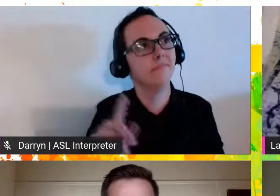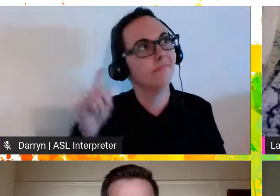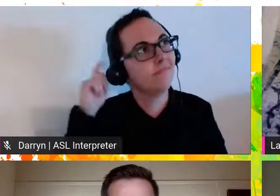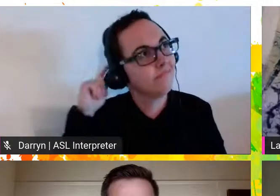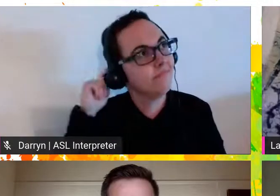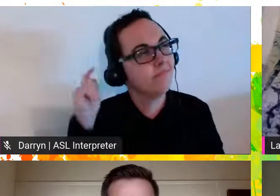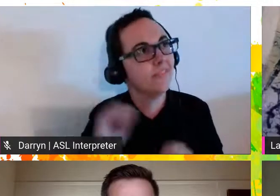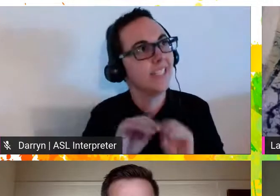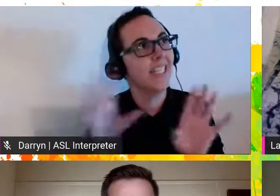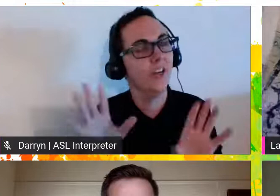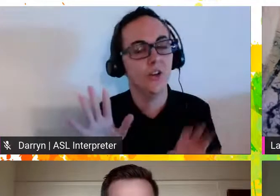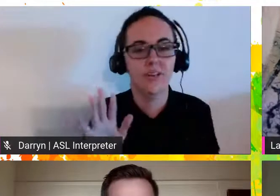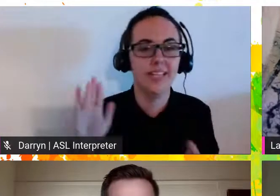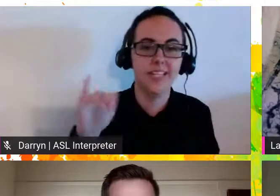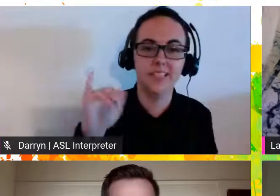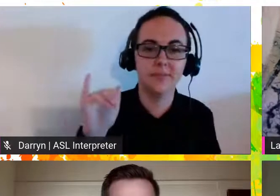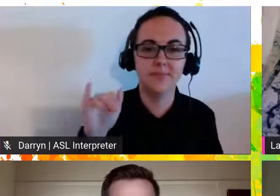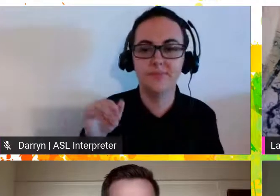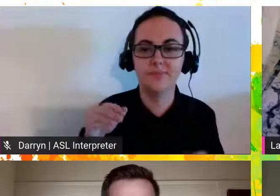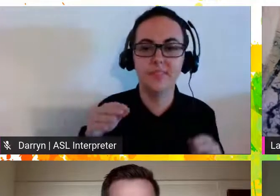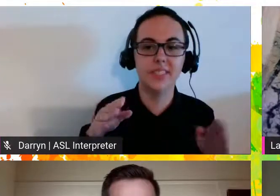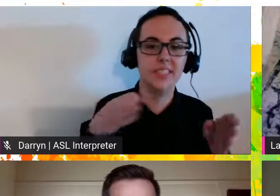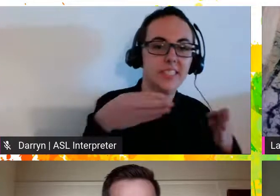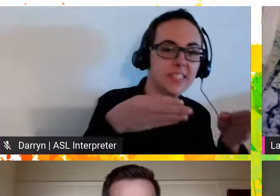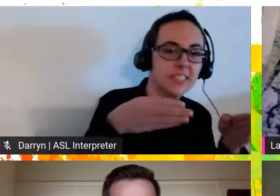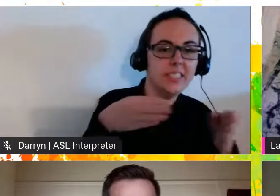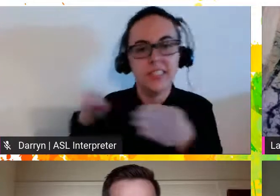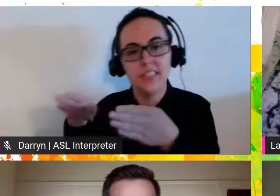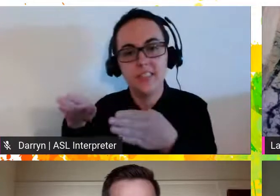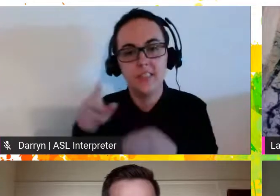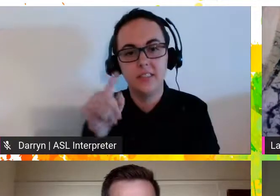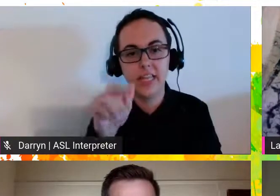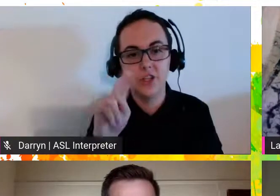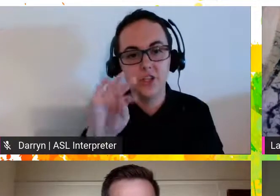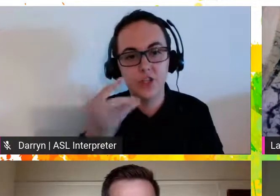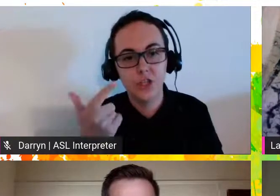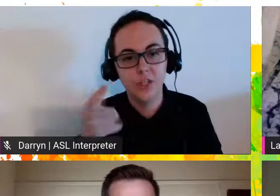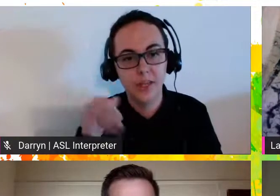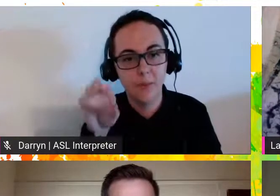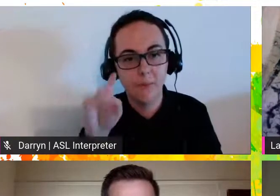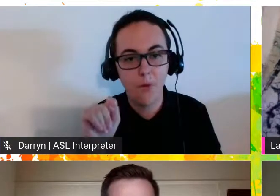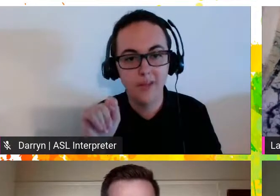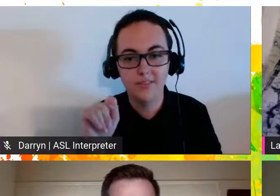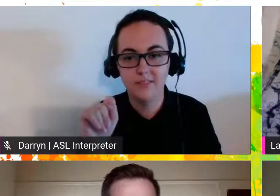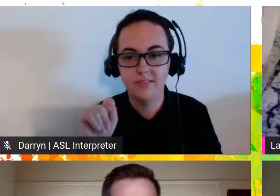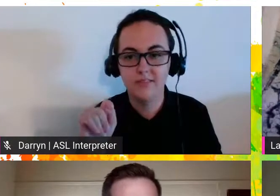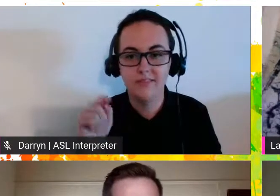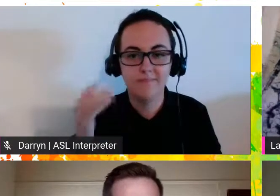of the turning point where we started to be whole, if you will?